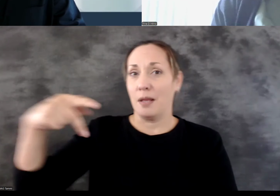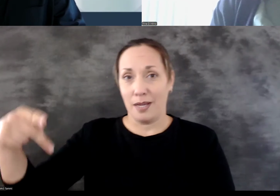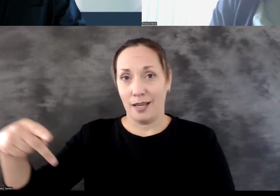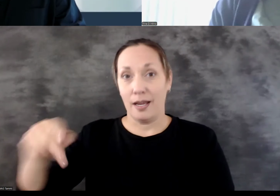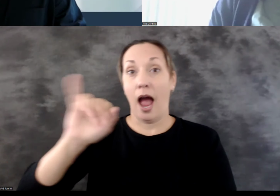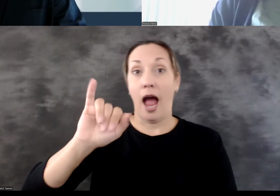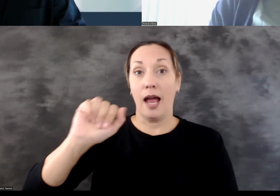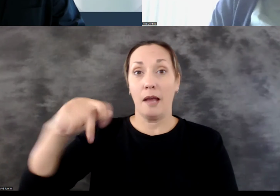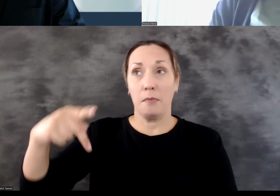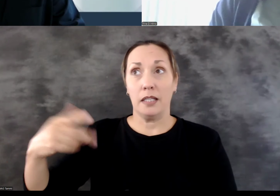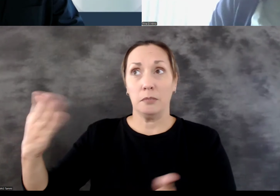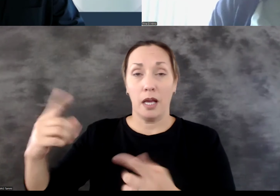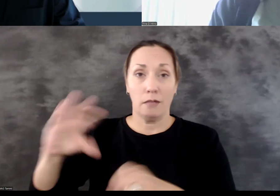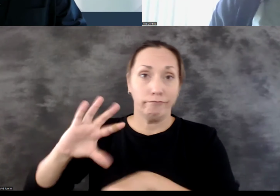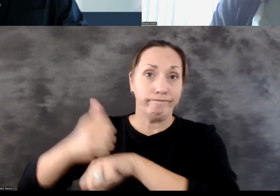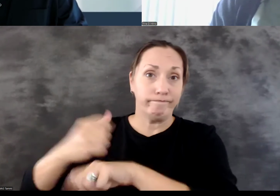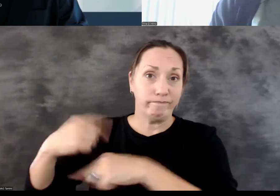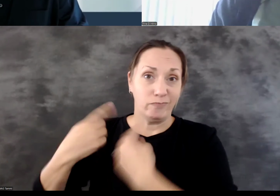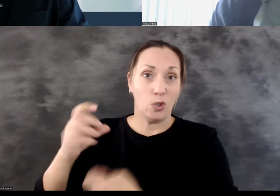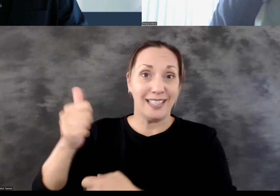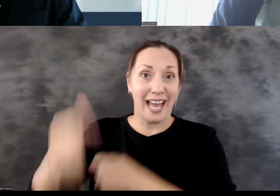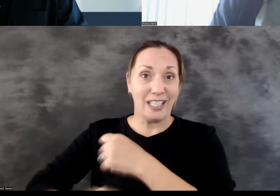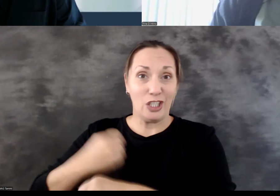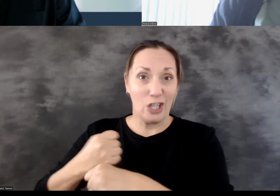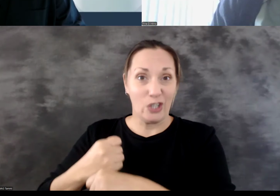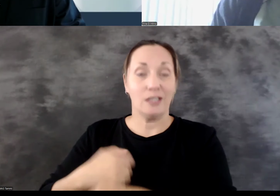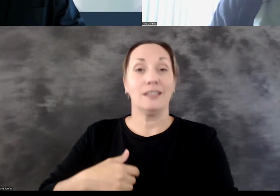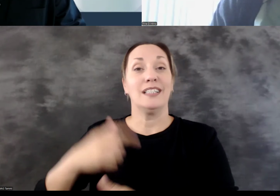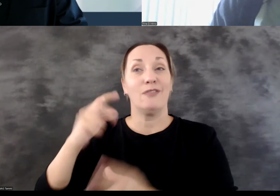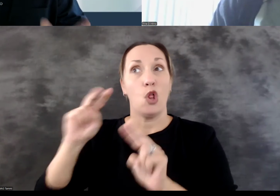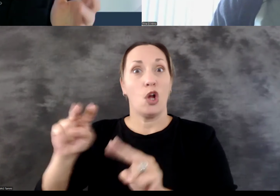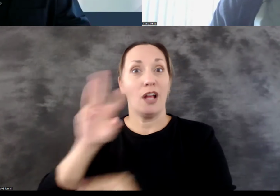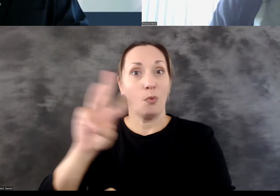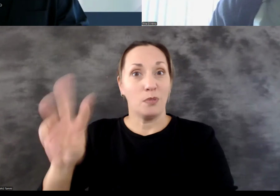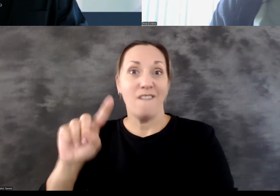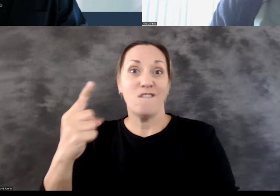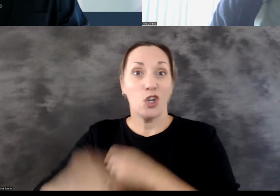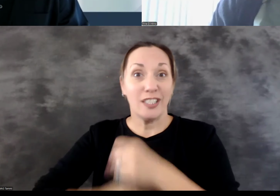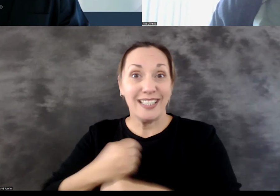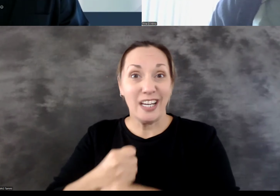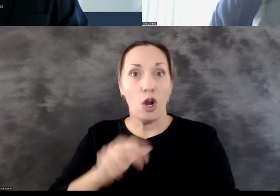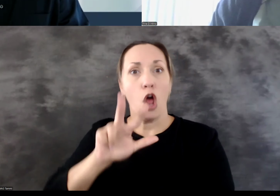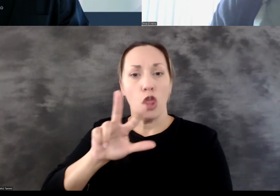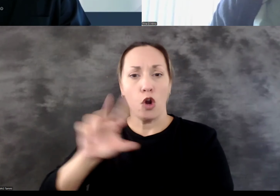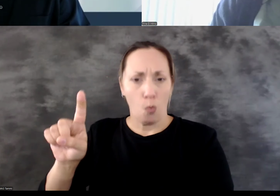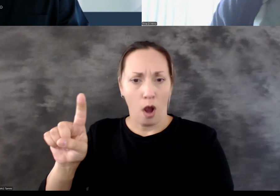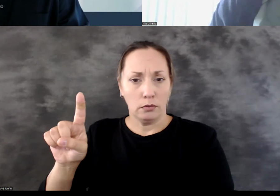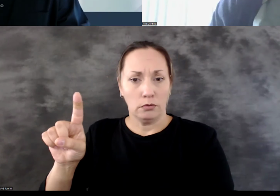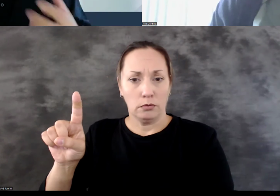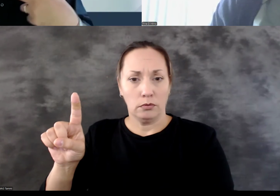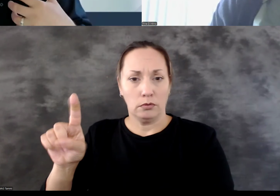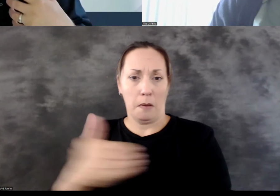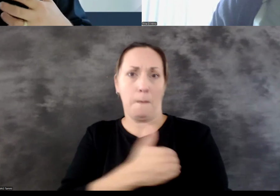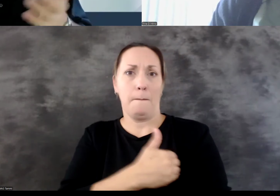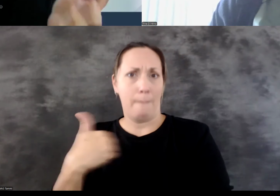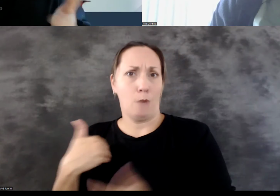if you look at the IAAP website, first year, 31 organizational members. That's really about what we have ended up with.